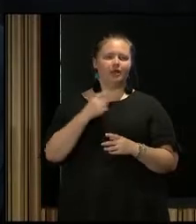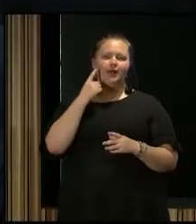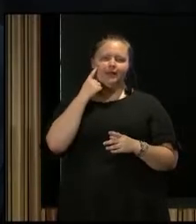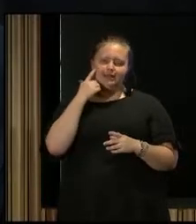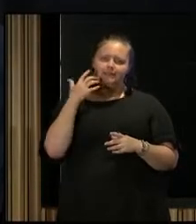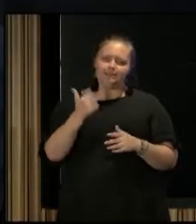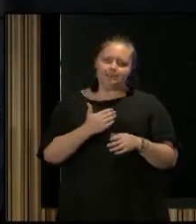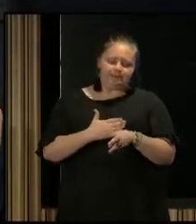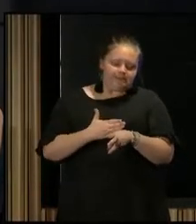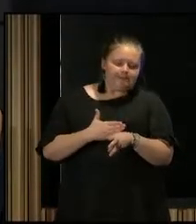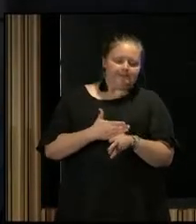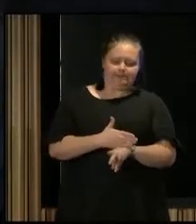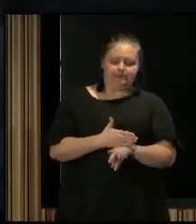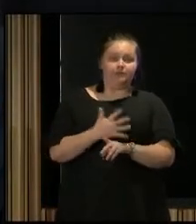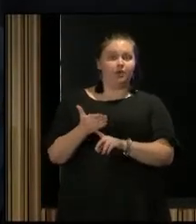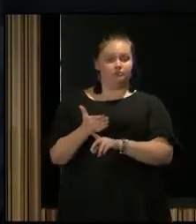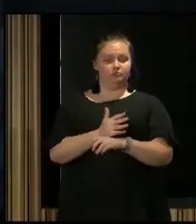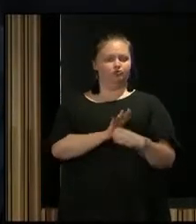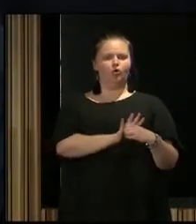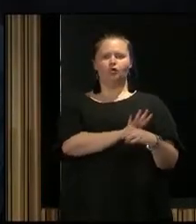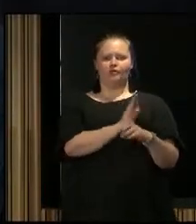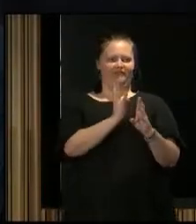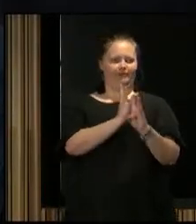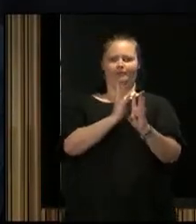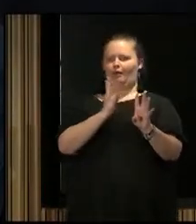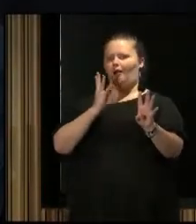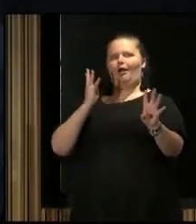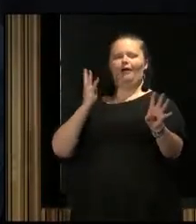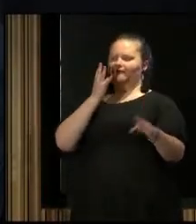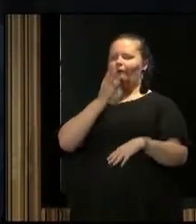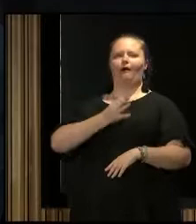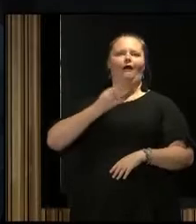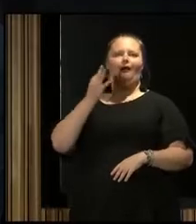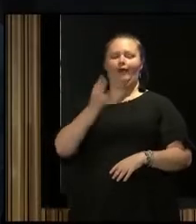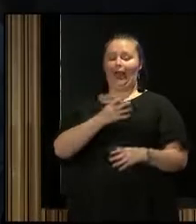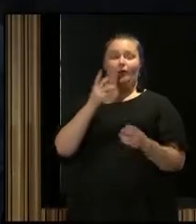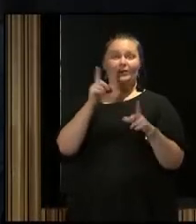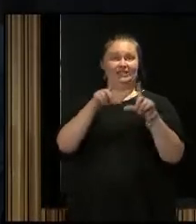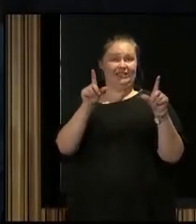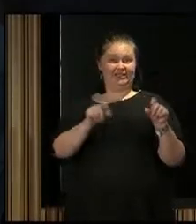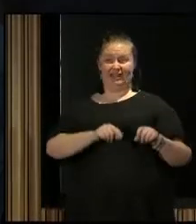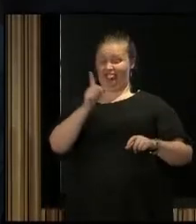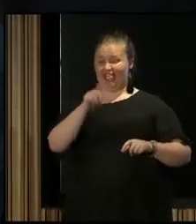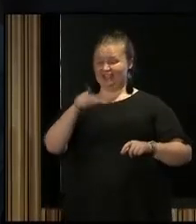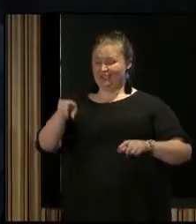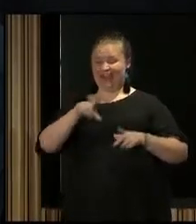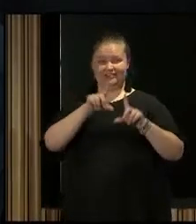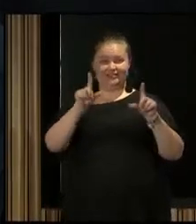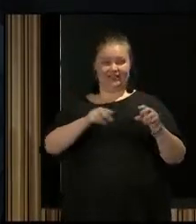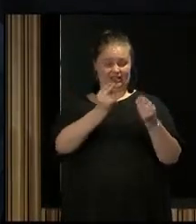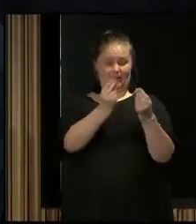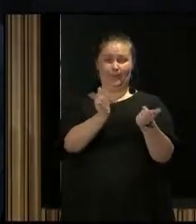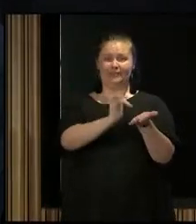us. Before COVID, we had people lining up in the rain for hours, and tickets would sell out, thousands of tickets would sell out in